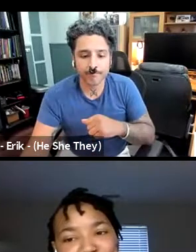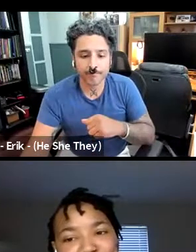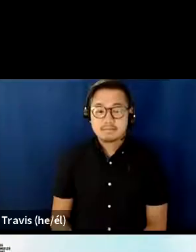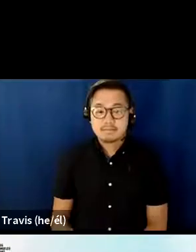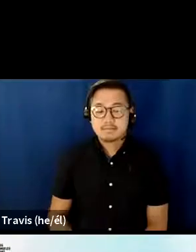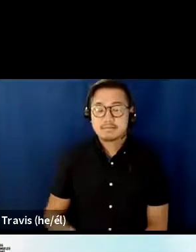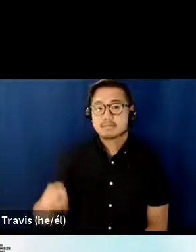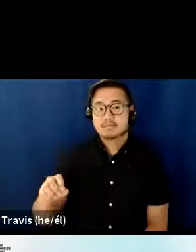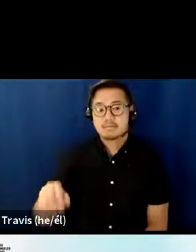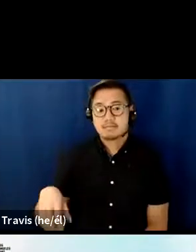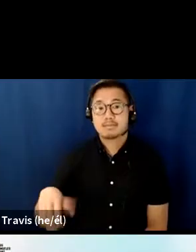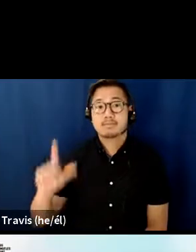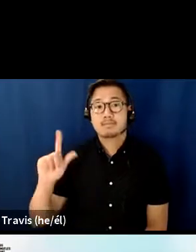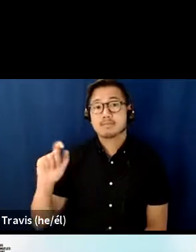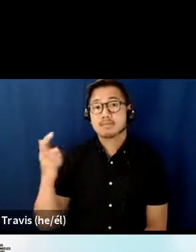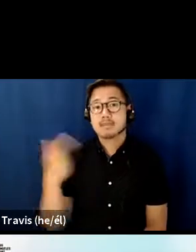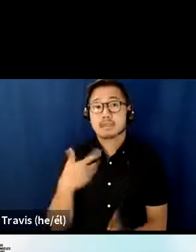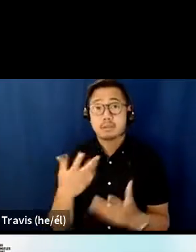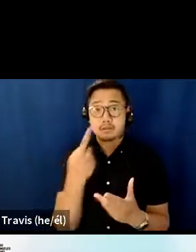Thinking about Monica,